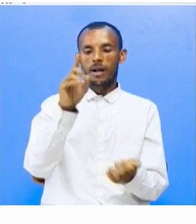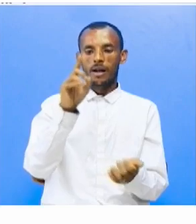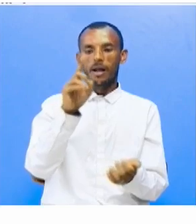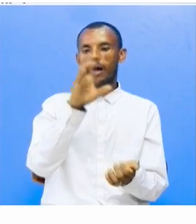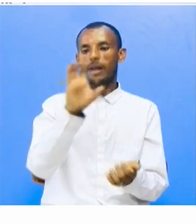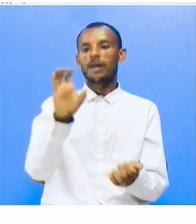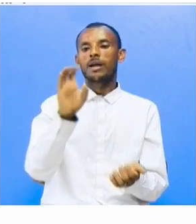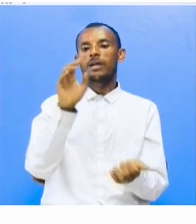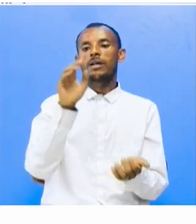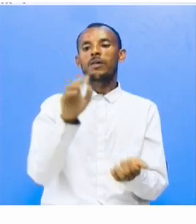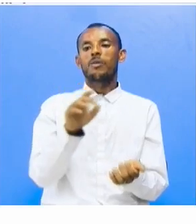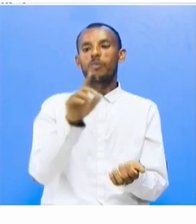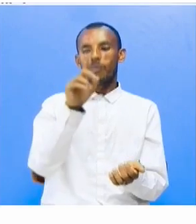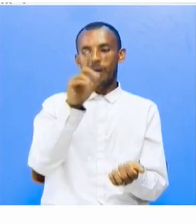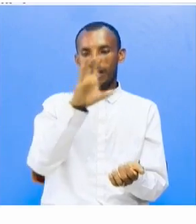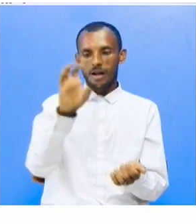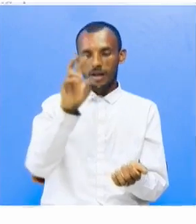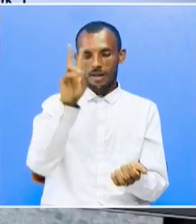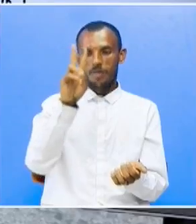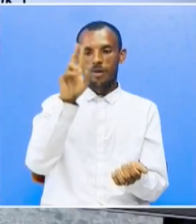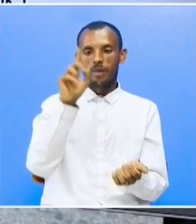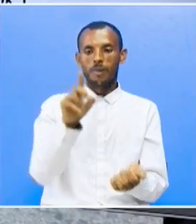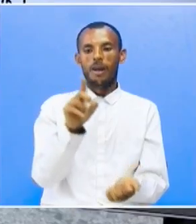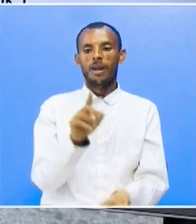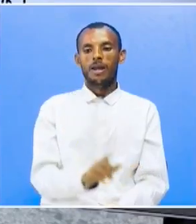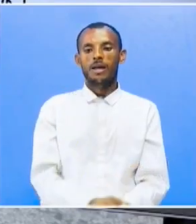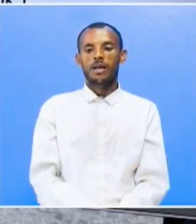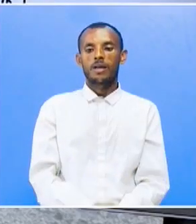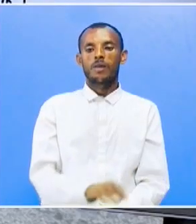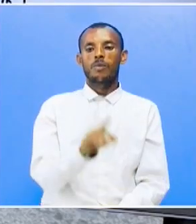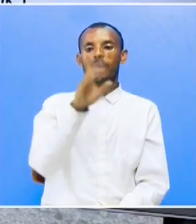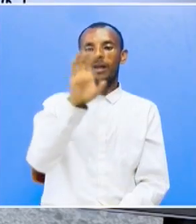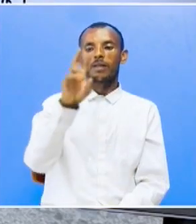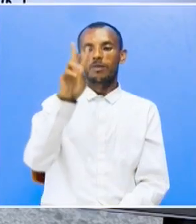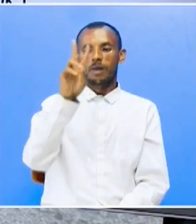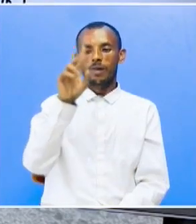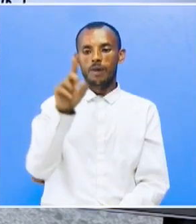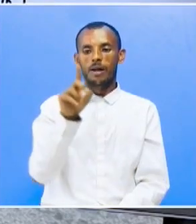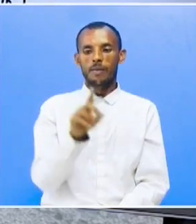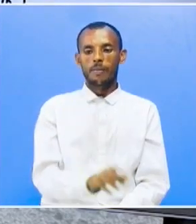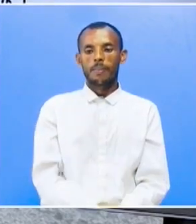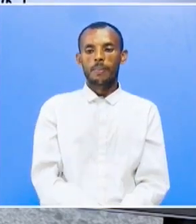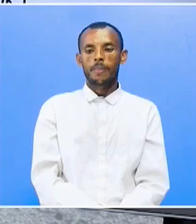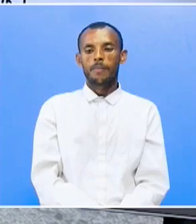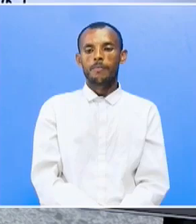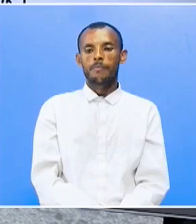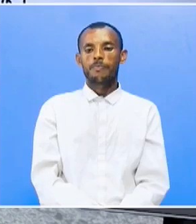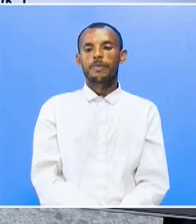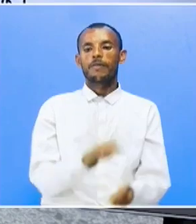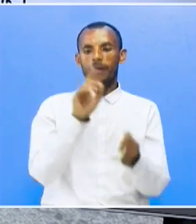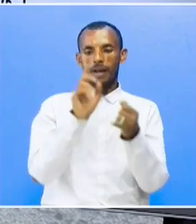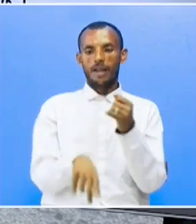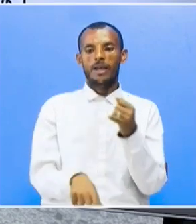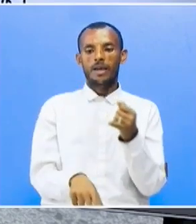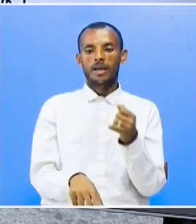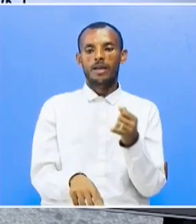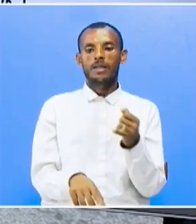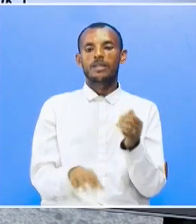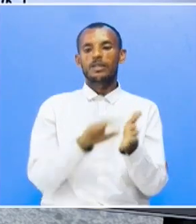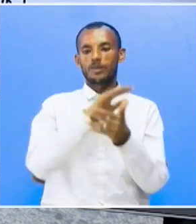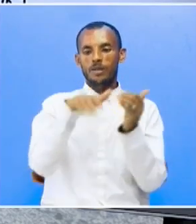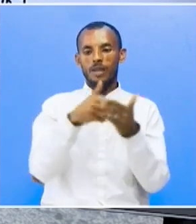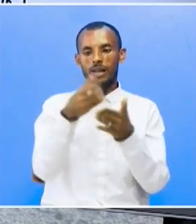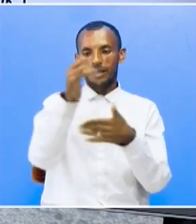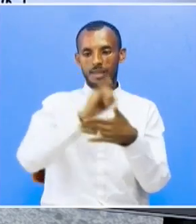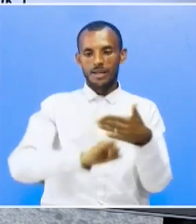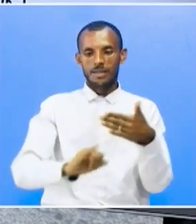Therefore, the third year's interest will be this 121. So finally, the total